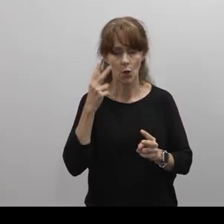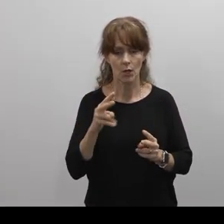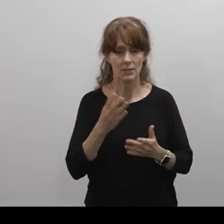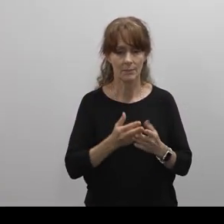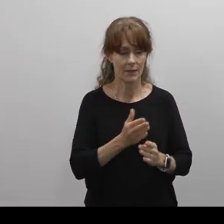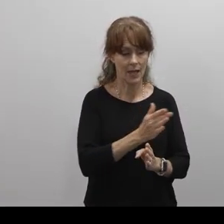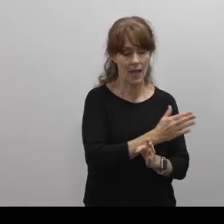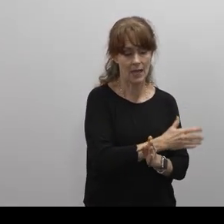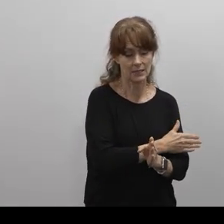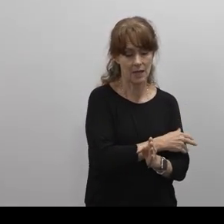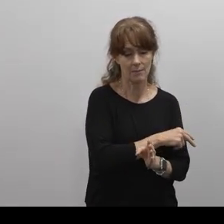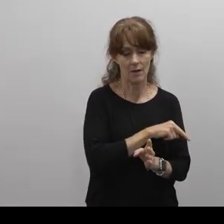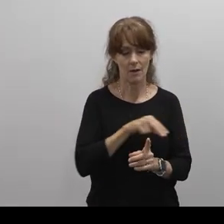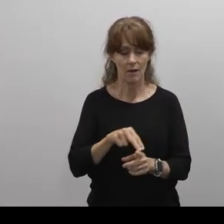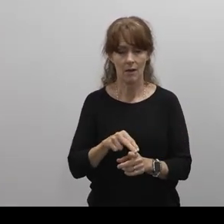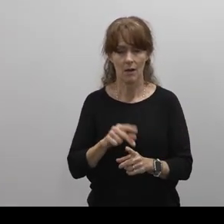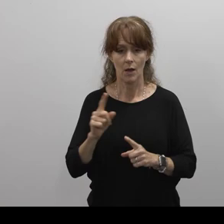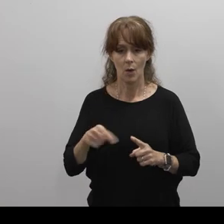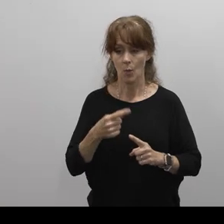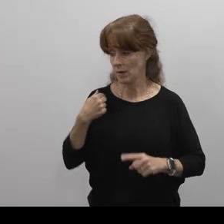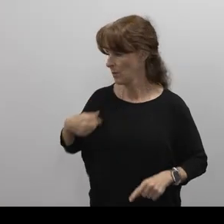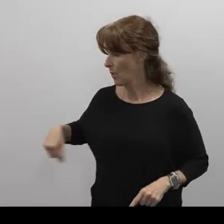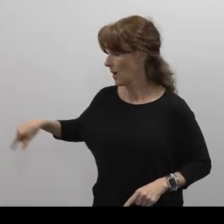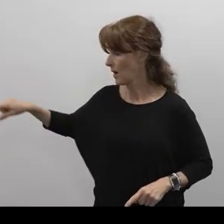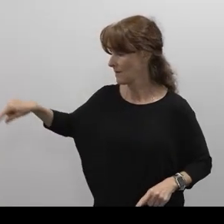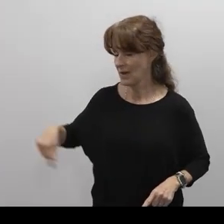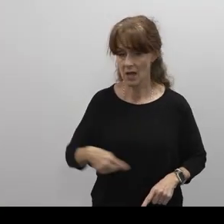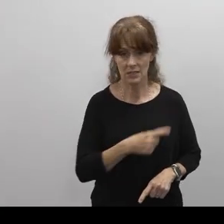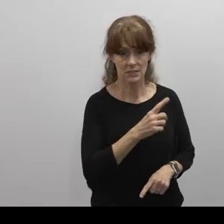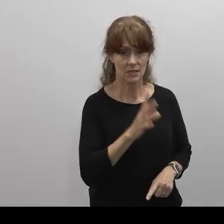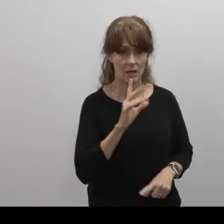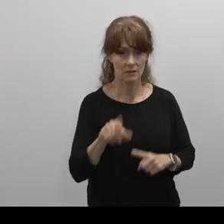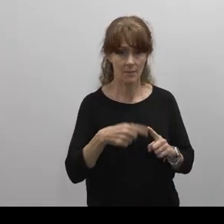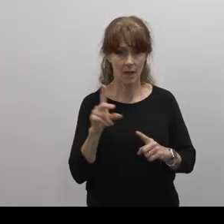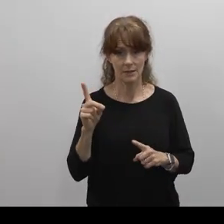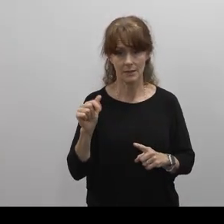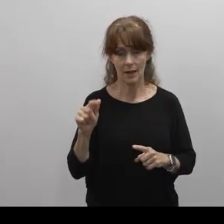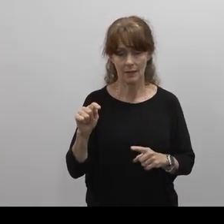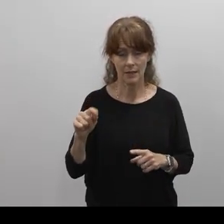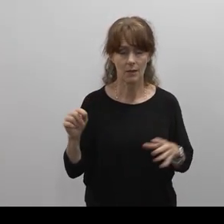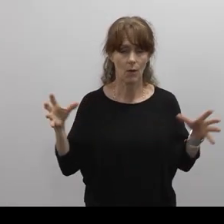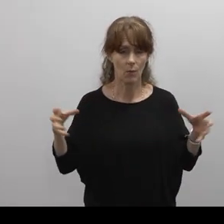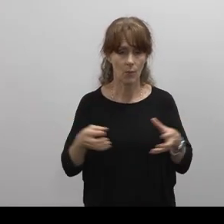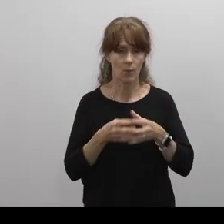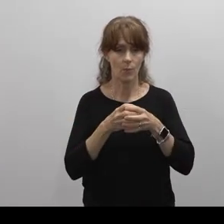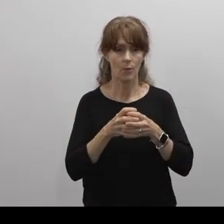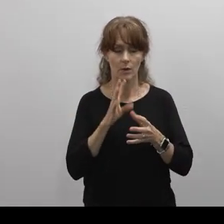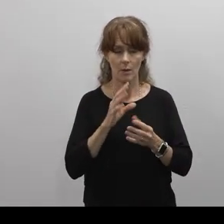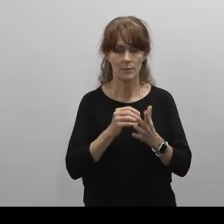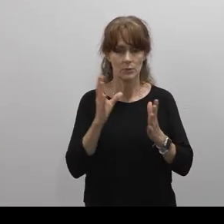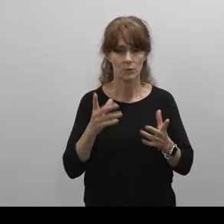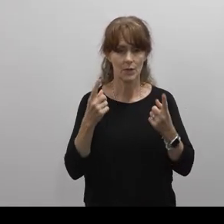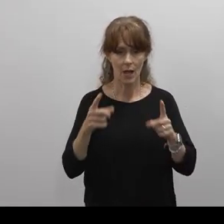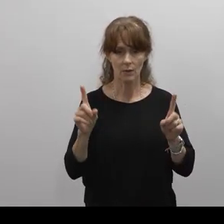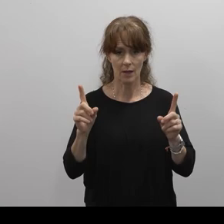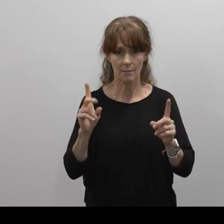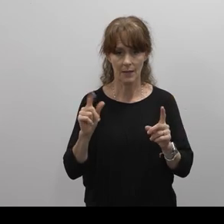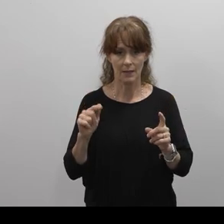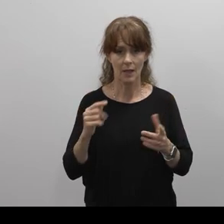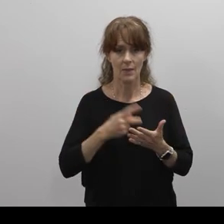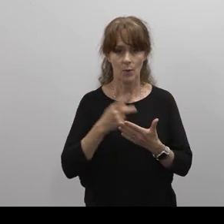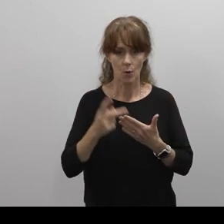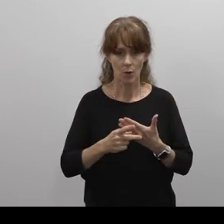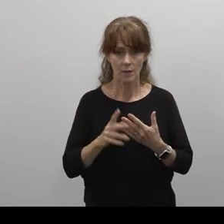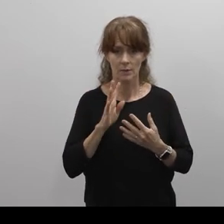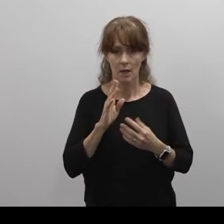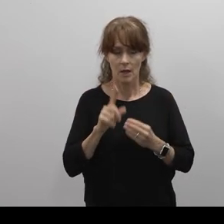ahead of time, so when one of us talks about that data, or collectively we talk about student outcome data and the programs that